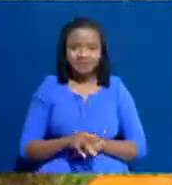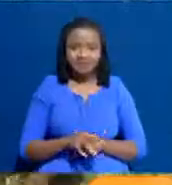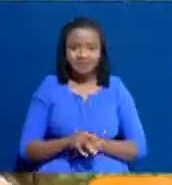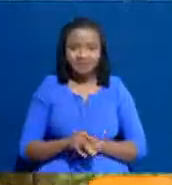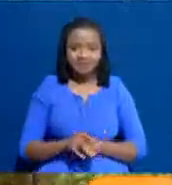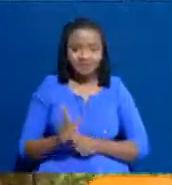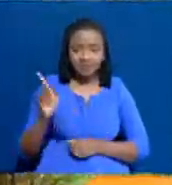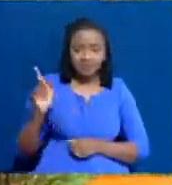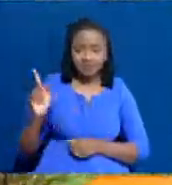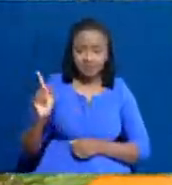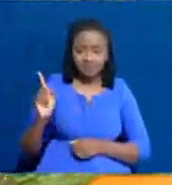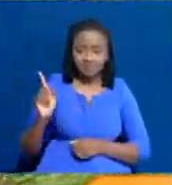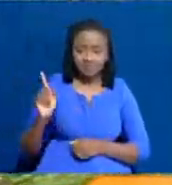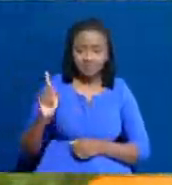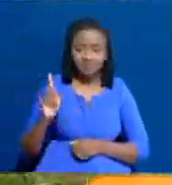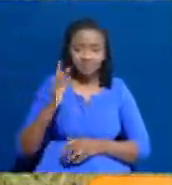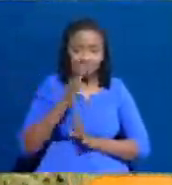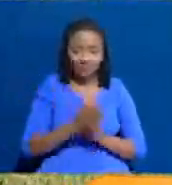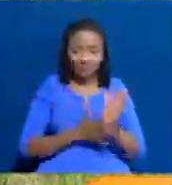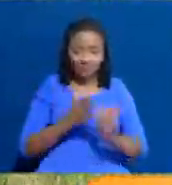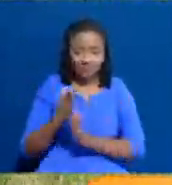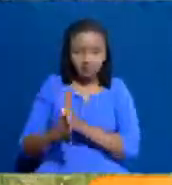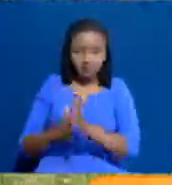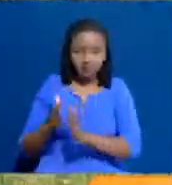in preparation of the rains.